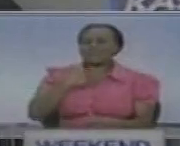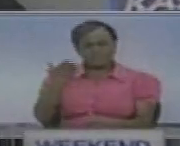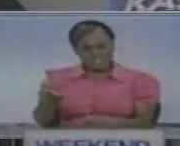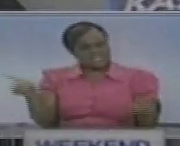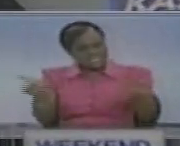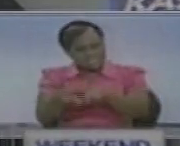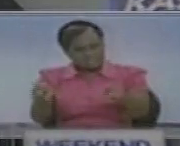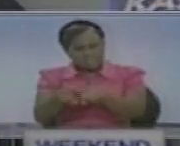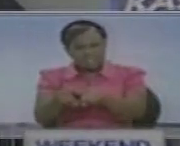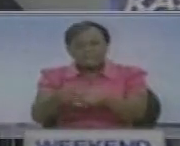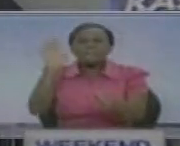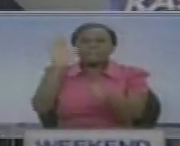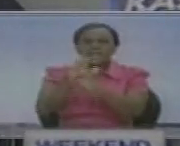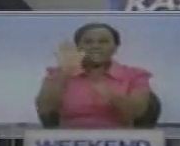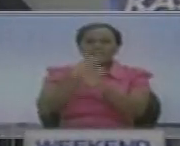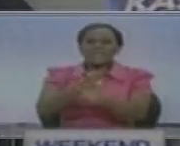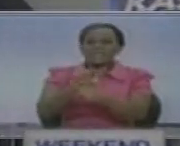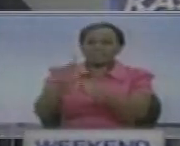well. Most of them